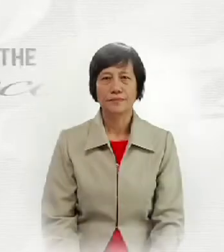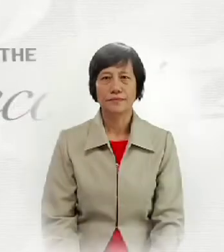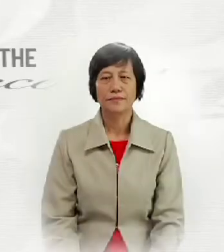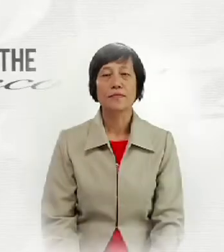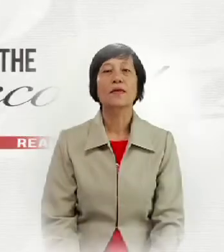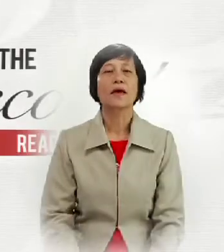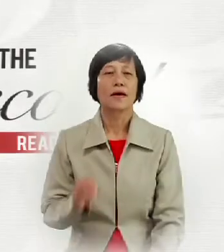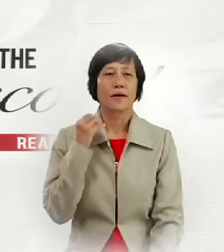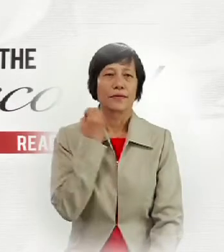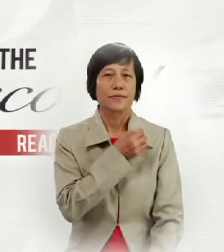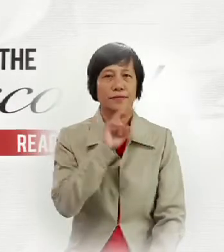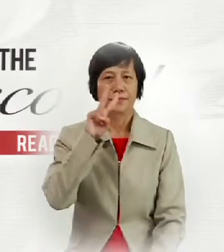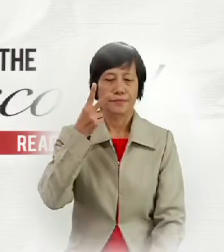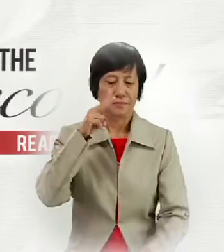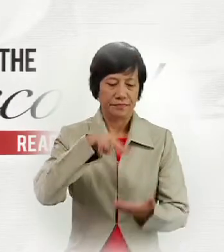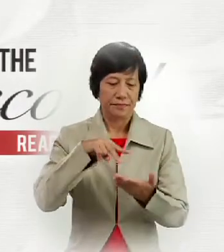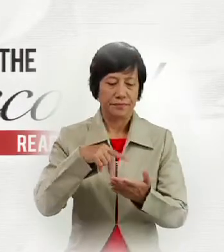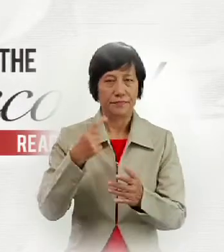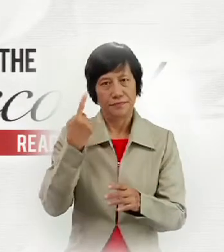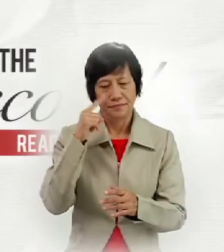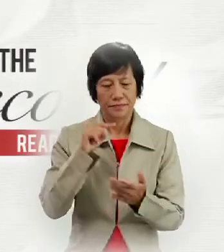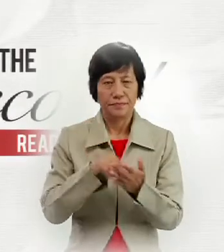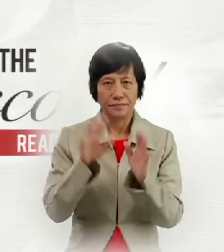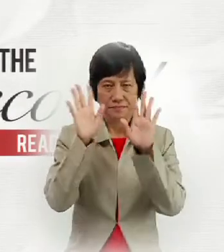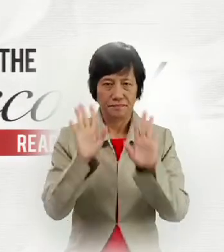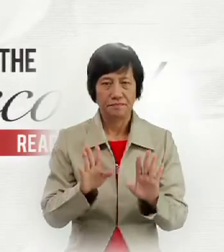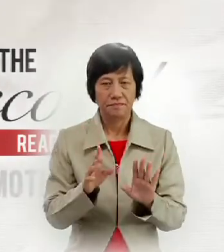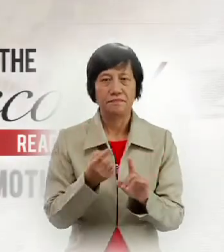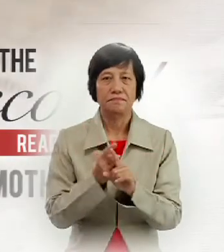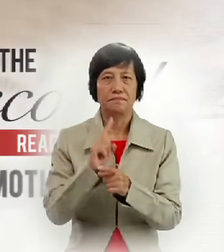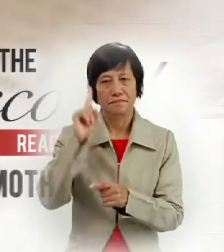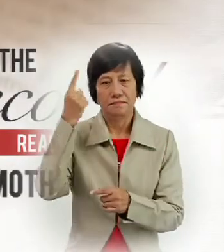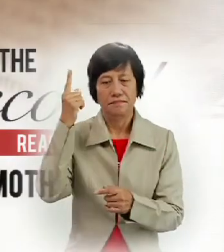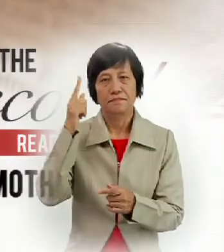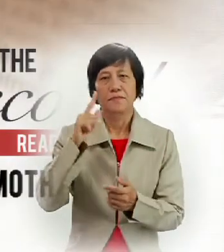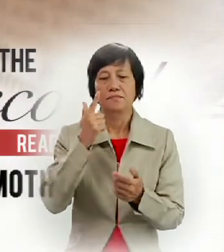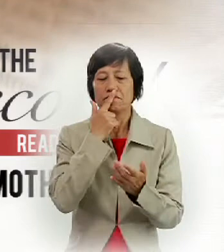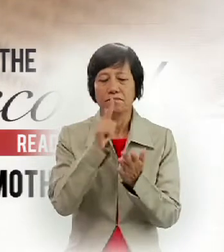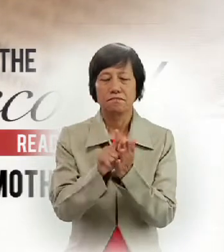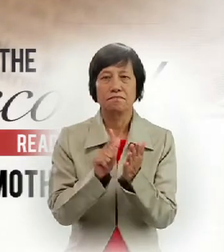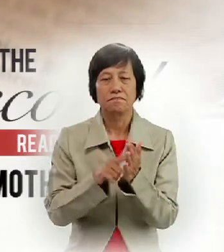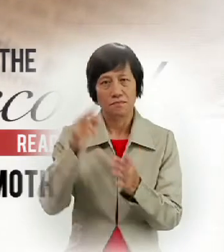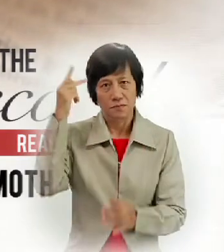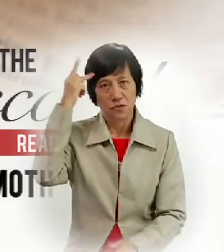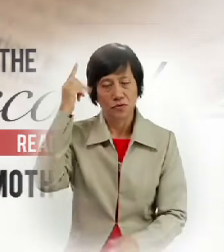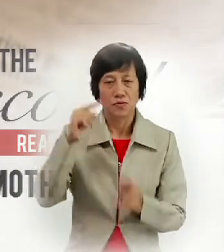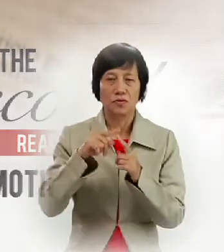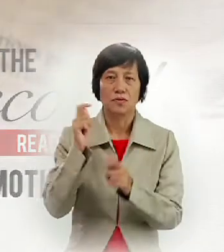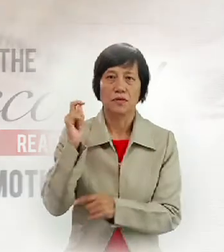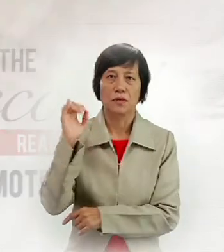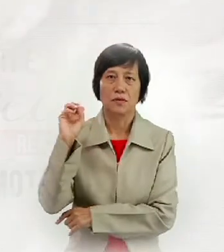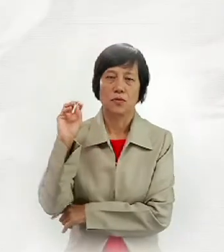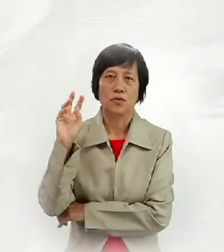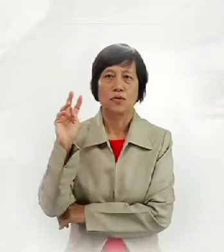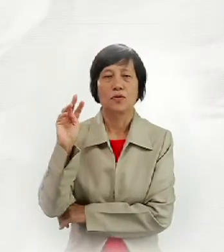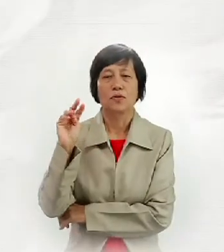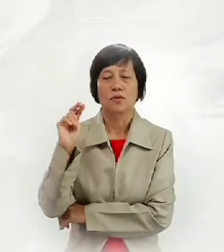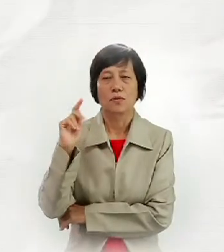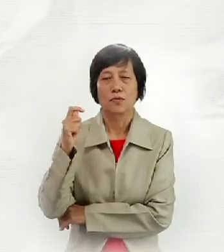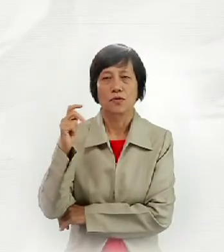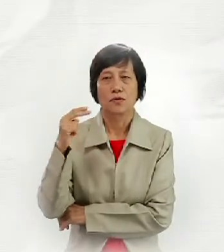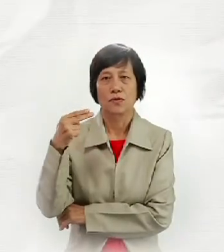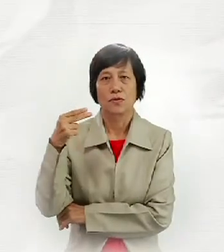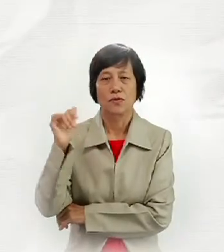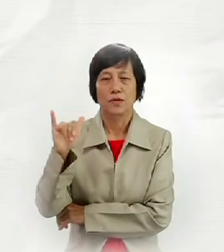Our second reading for this Sunday is taken from the first letter of Paul to Timothy. We are reflecting on the theme of